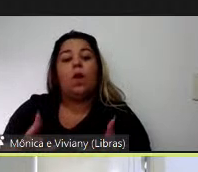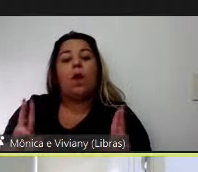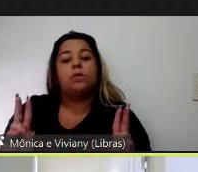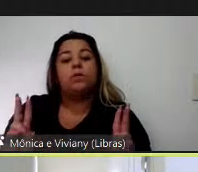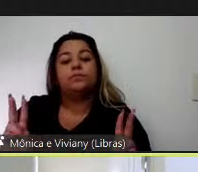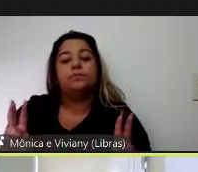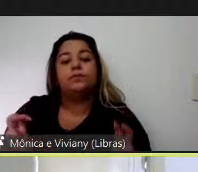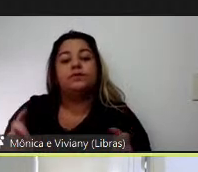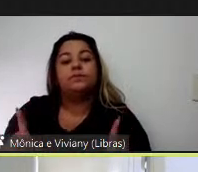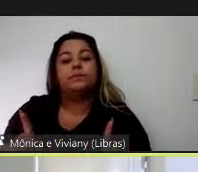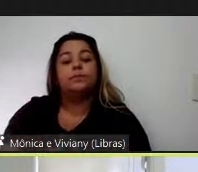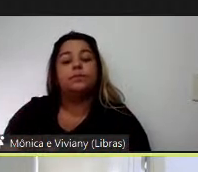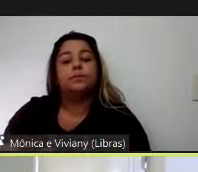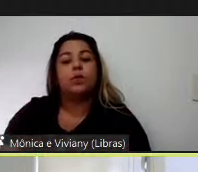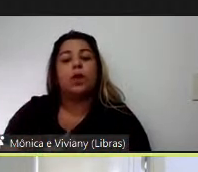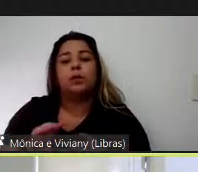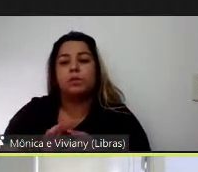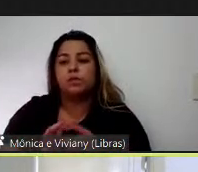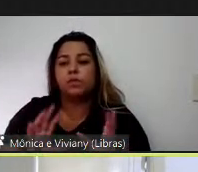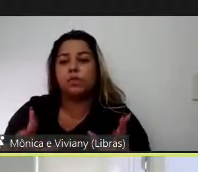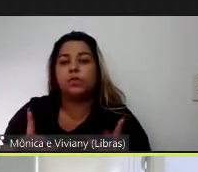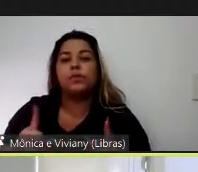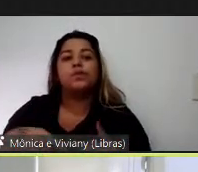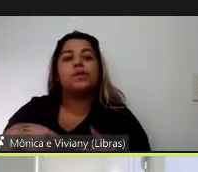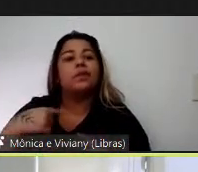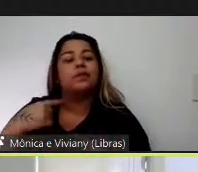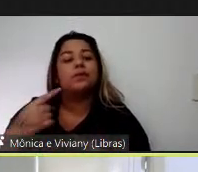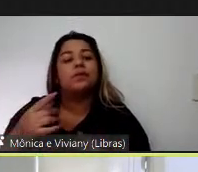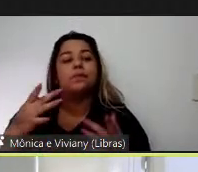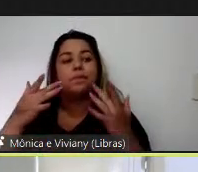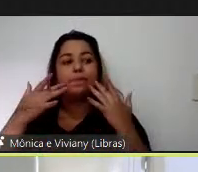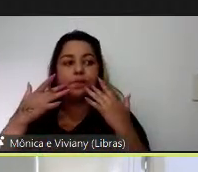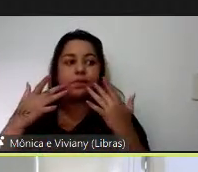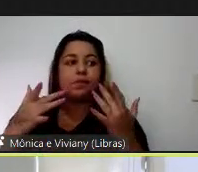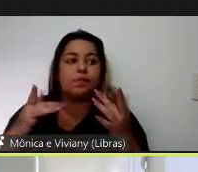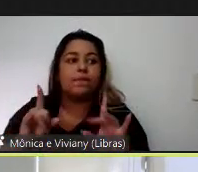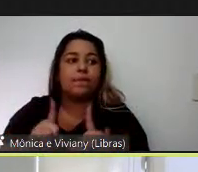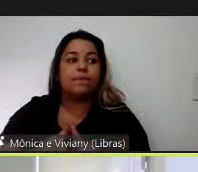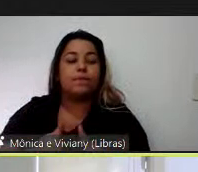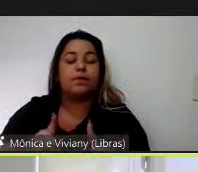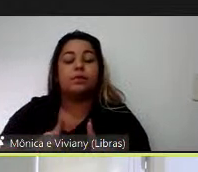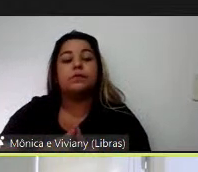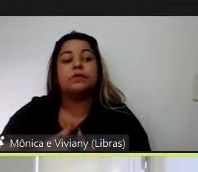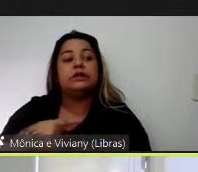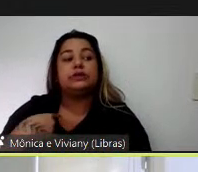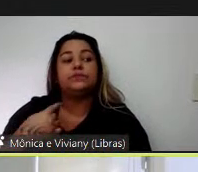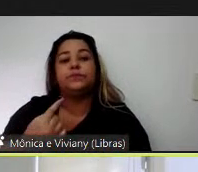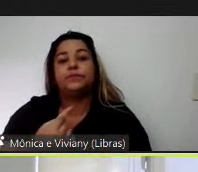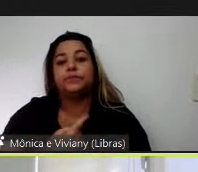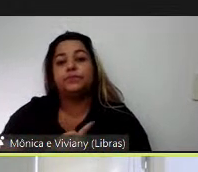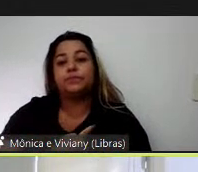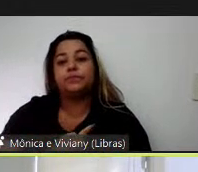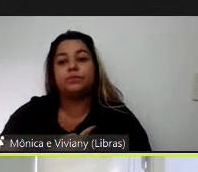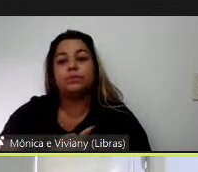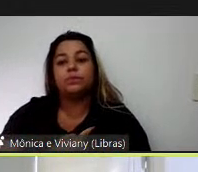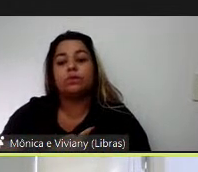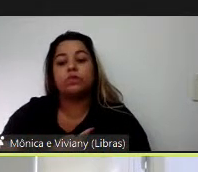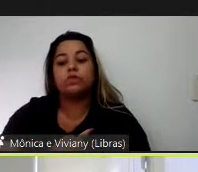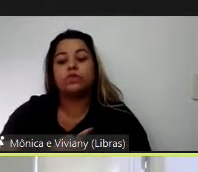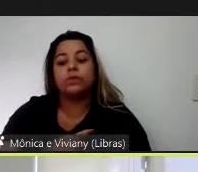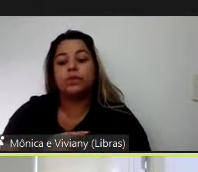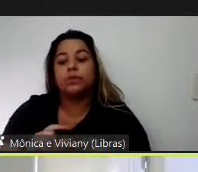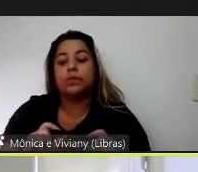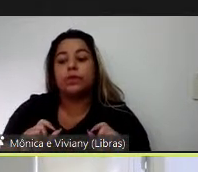some strategies subject. So after the presentation, I can show